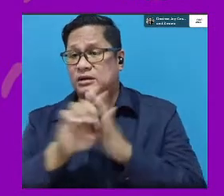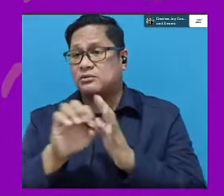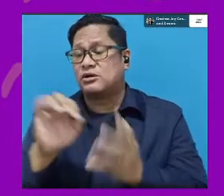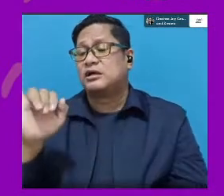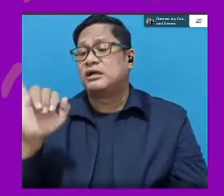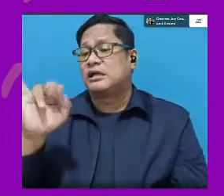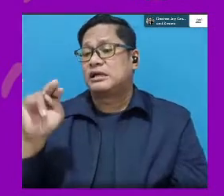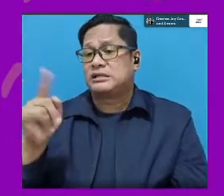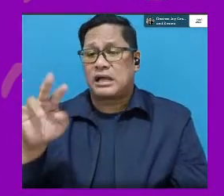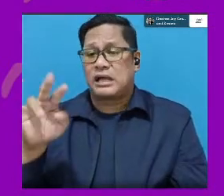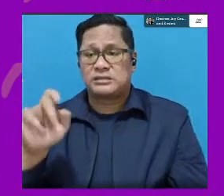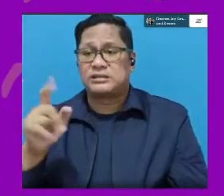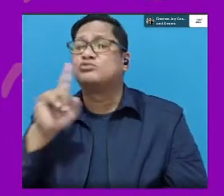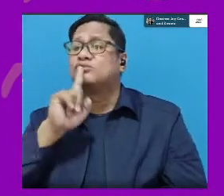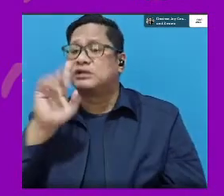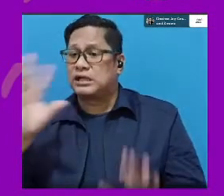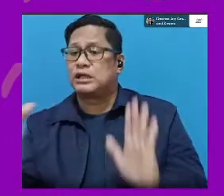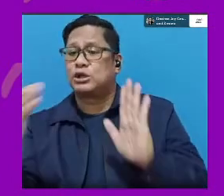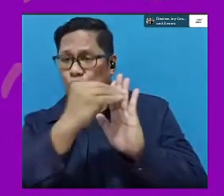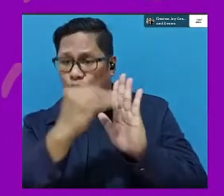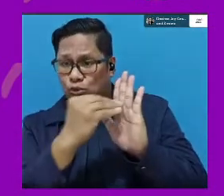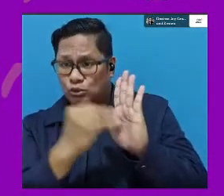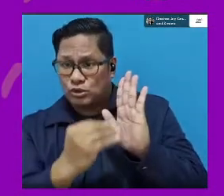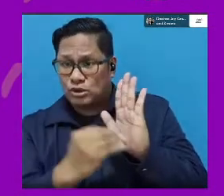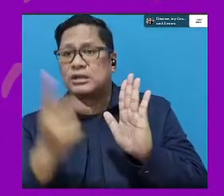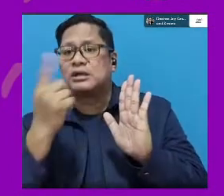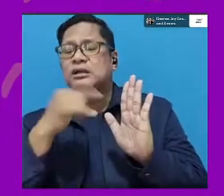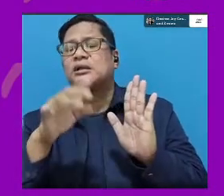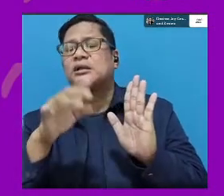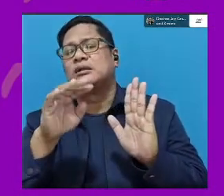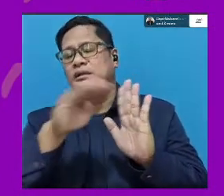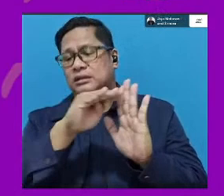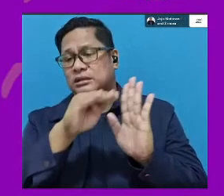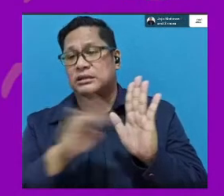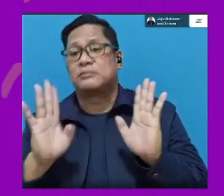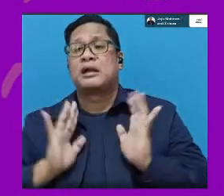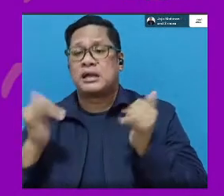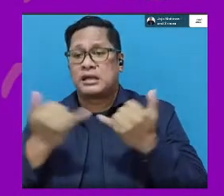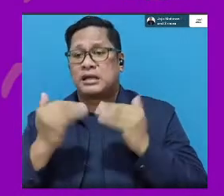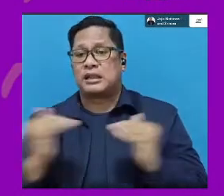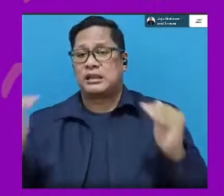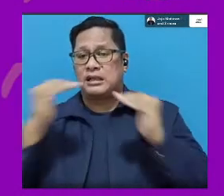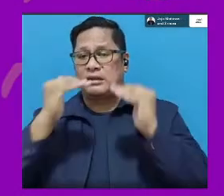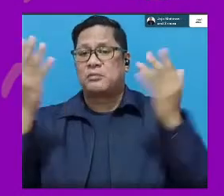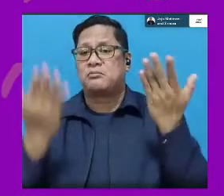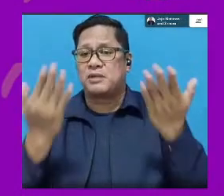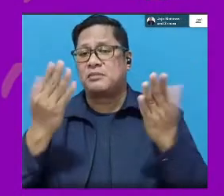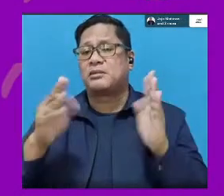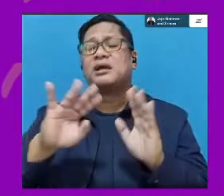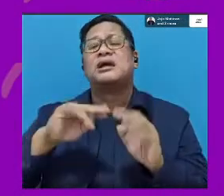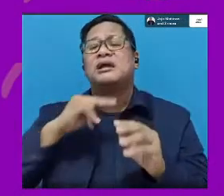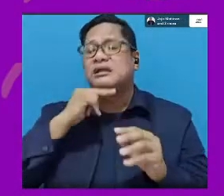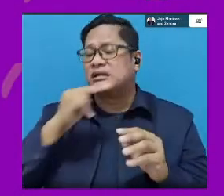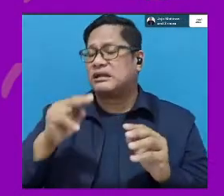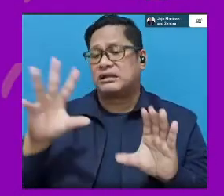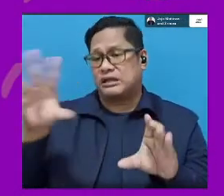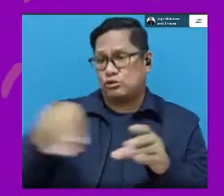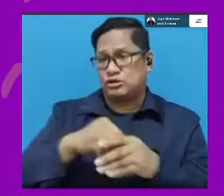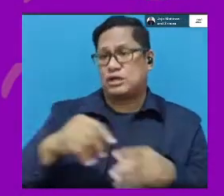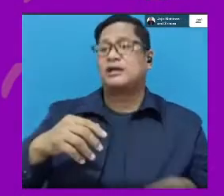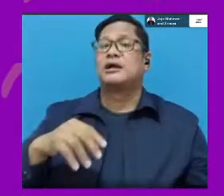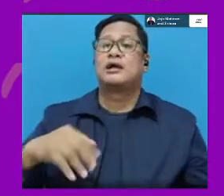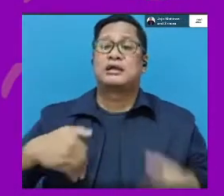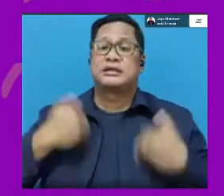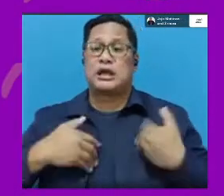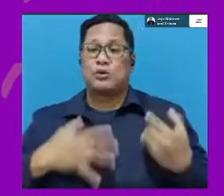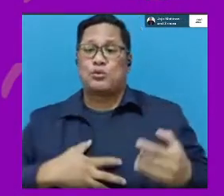of being included in the indigency listing at barangay level may exclude a teenage mom or a woman who may be in